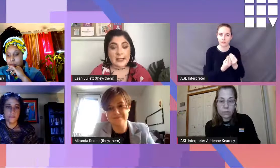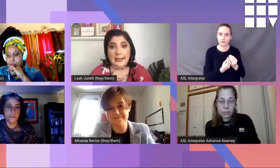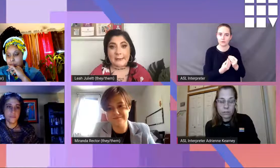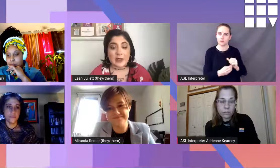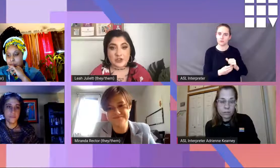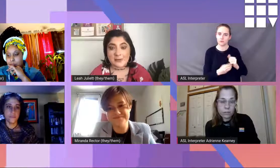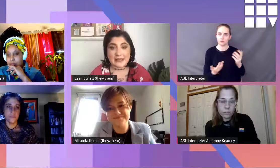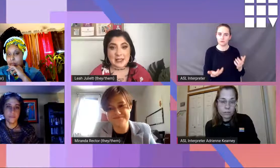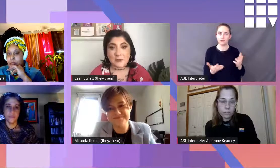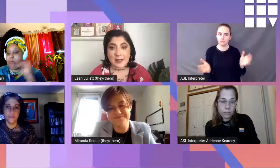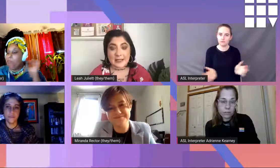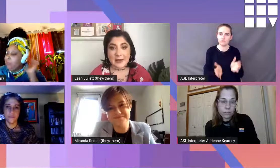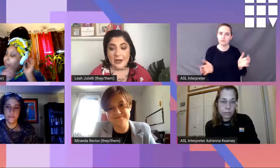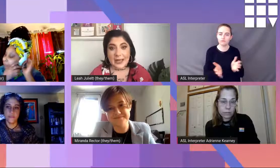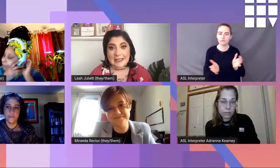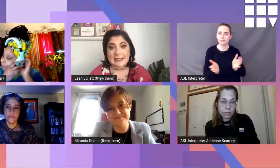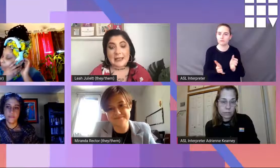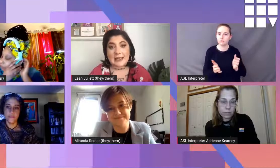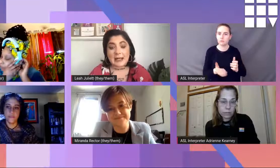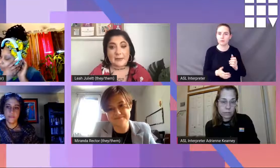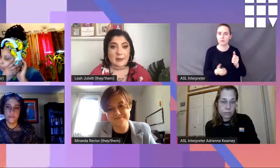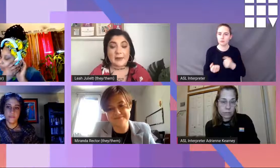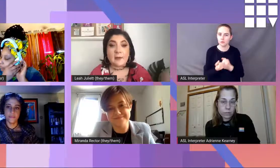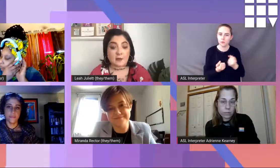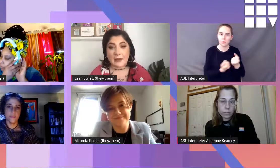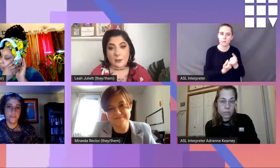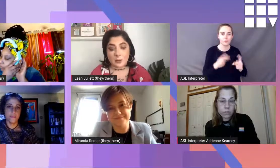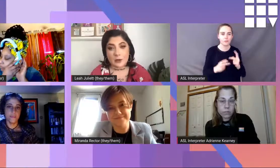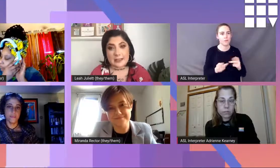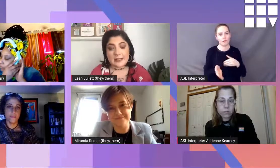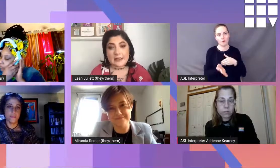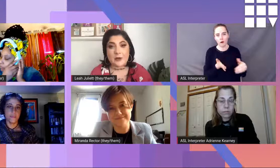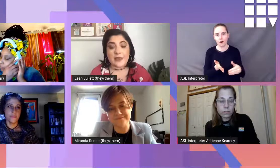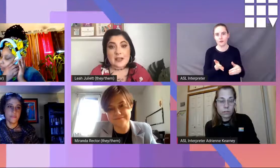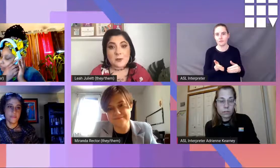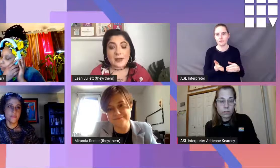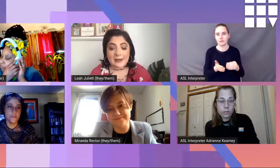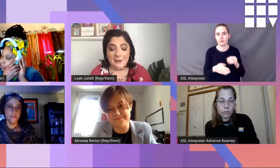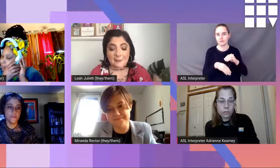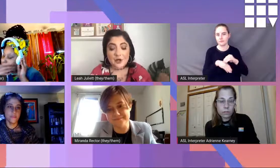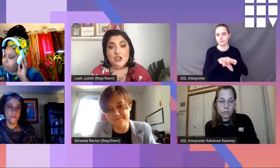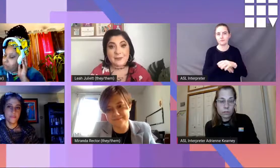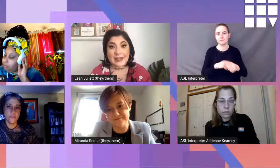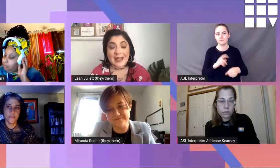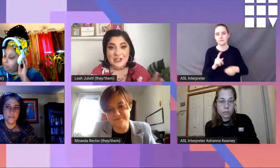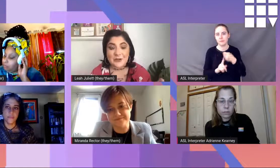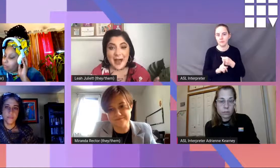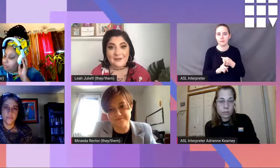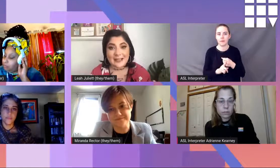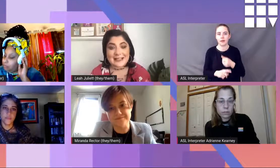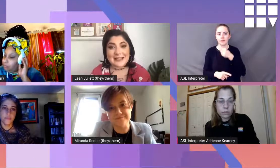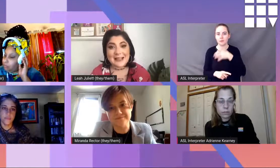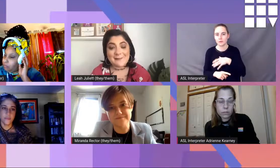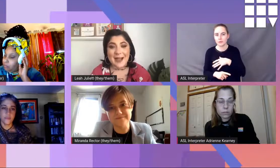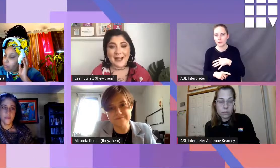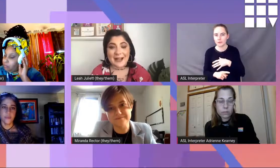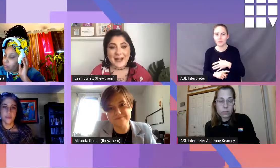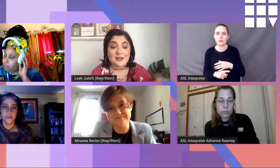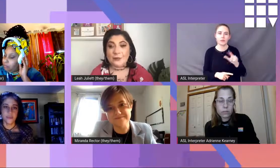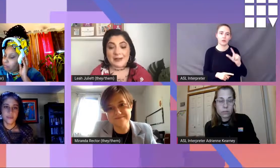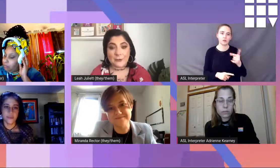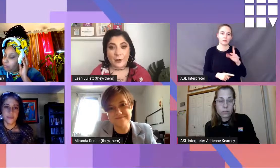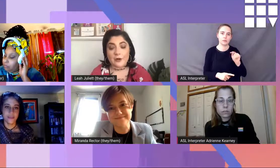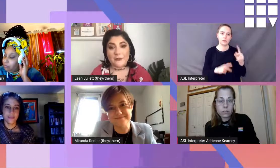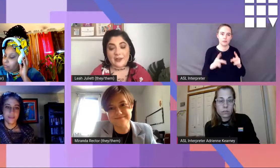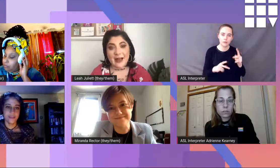folks, LGBTQ plus Americans, and people around the world. So that's what pushed me into advocacy, but